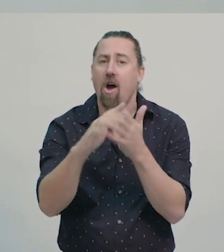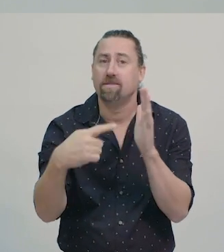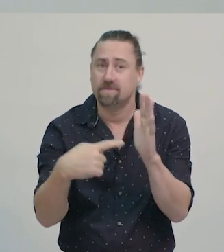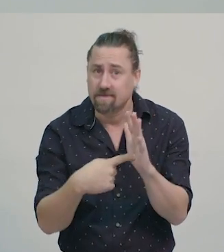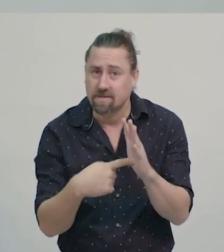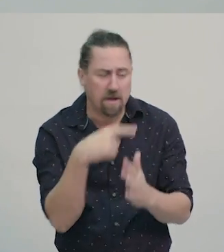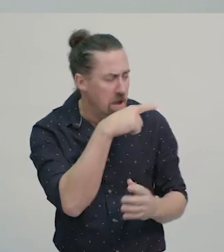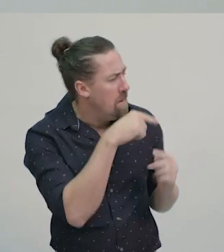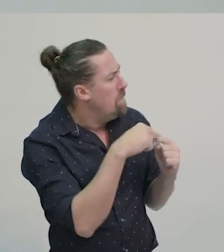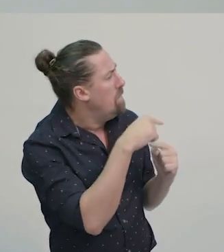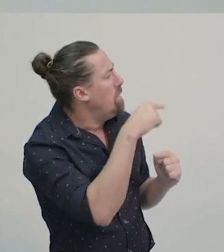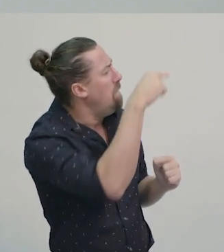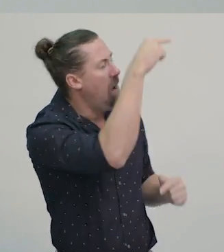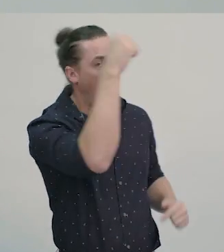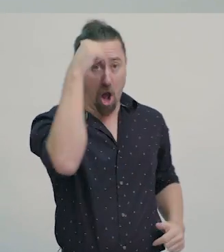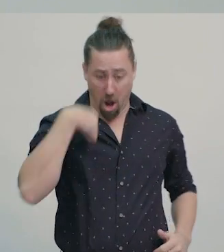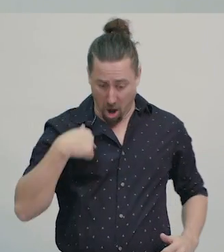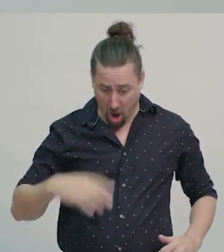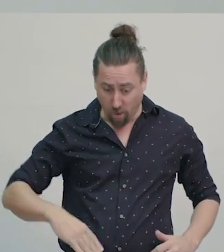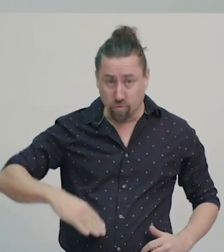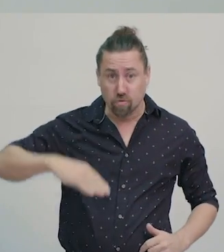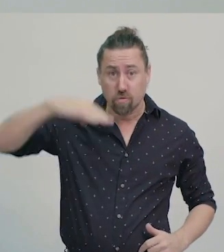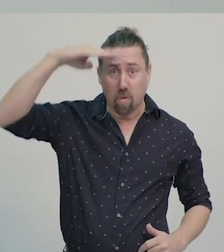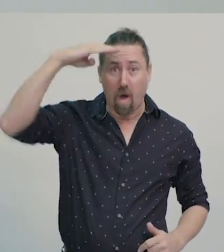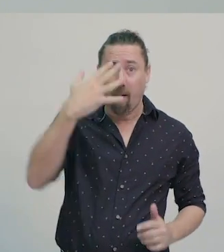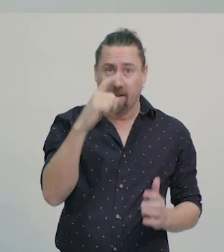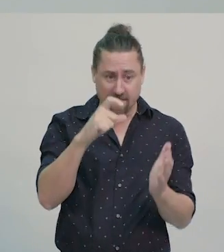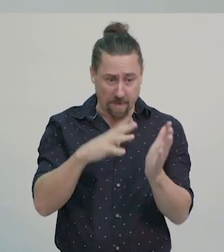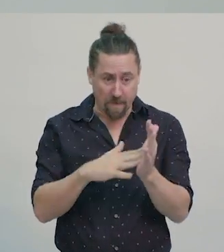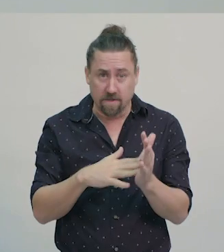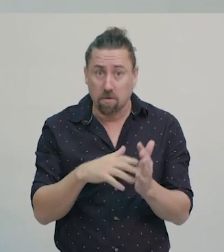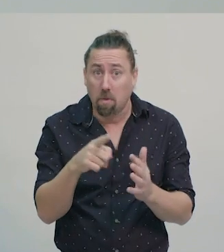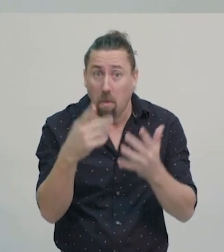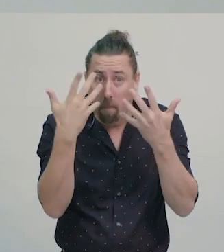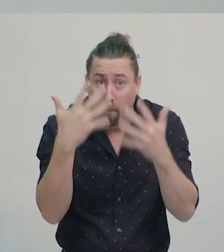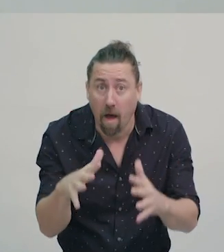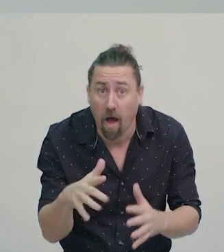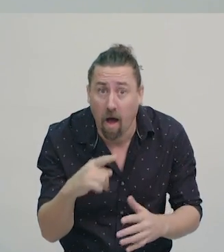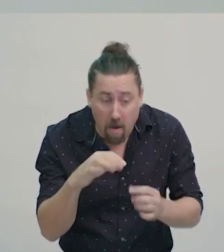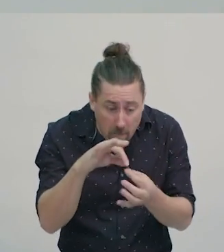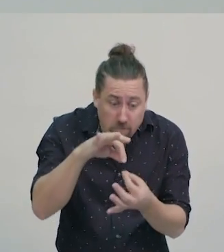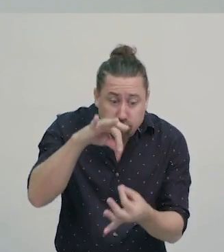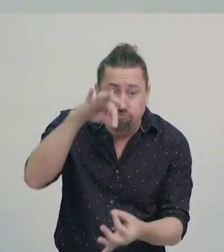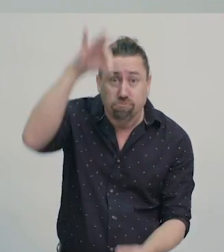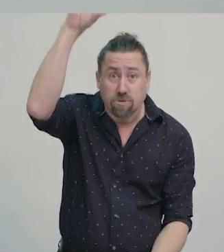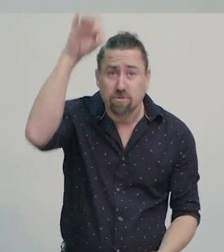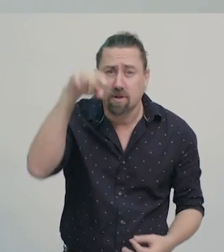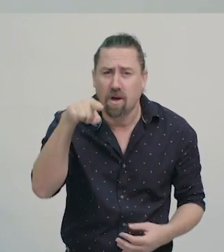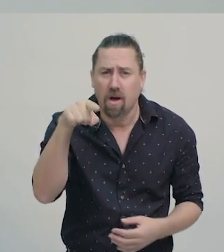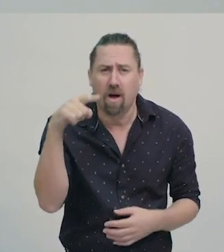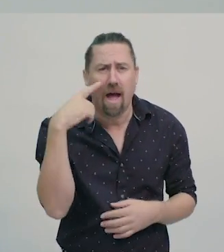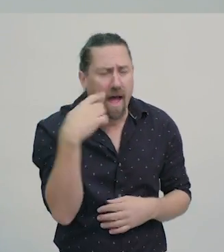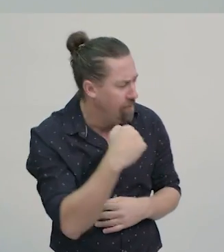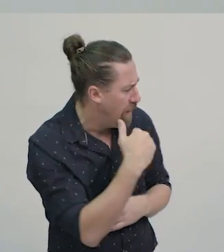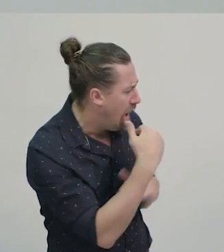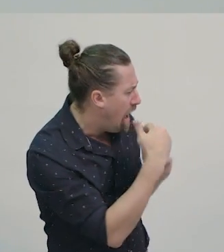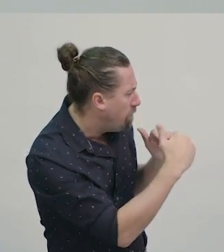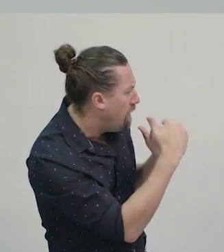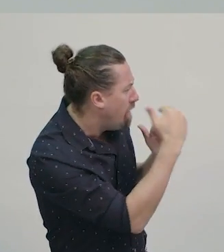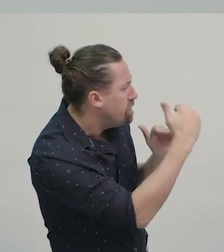Thanks for joining Learning at Home TV. We are just about to turn our attention to mathematics. Today's lesson is all about